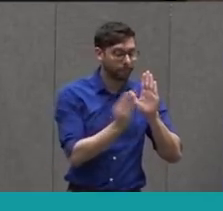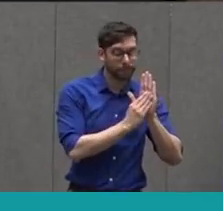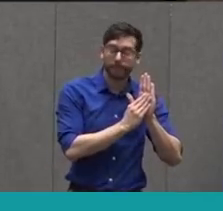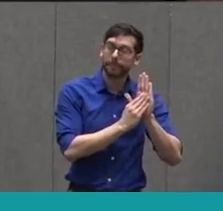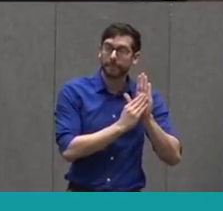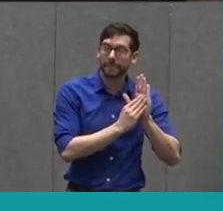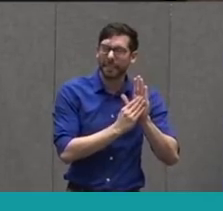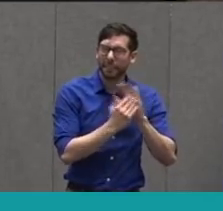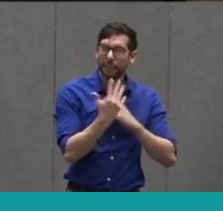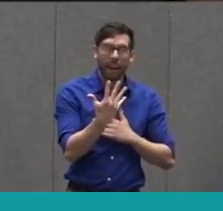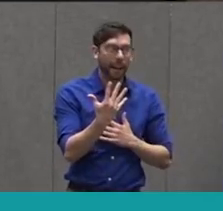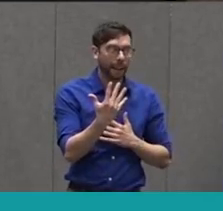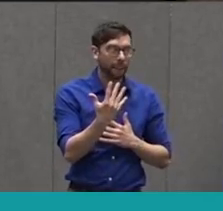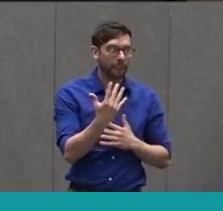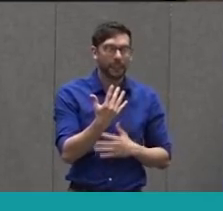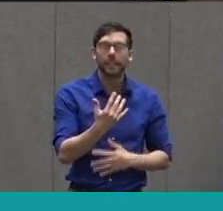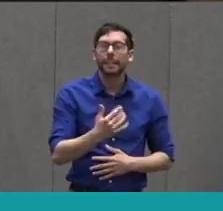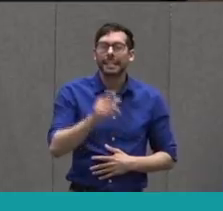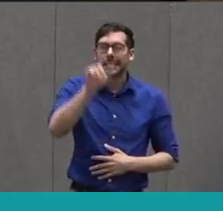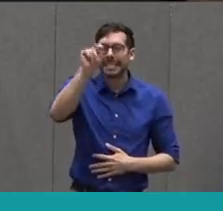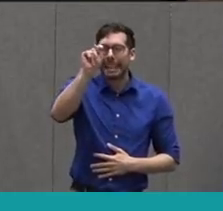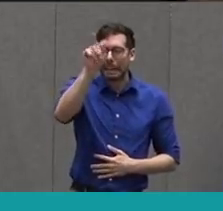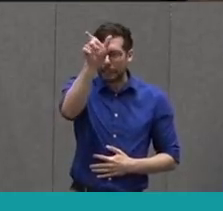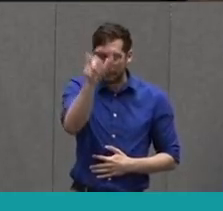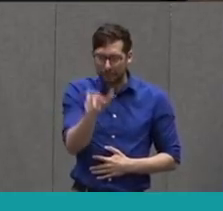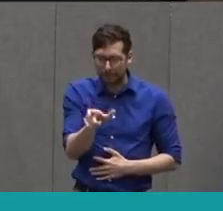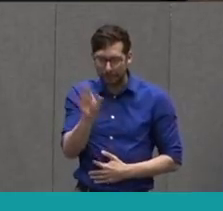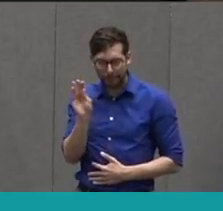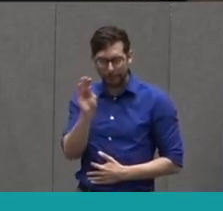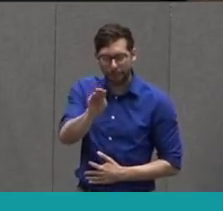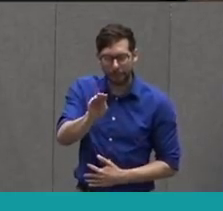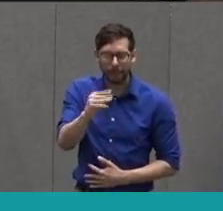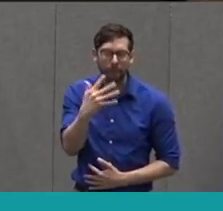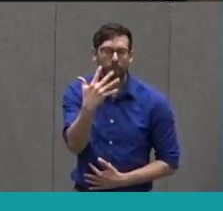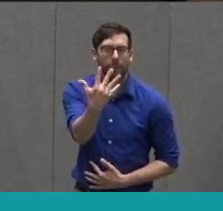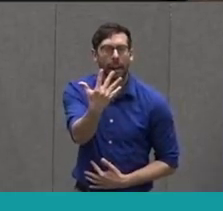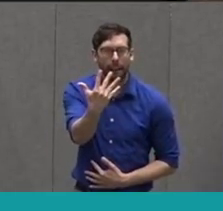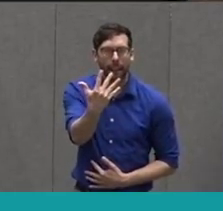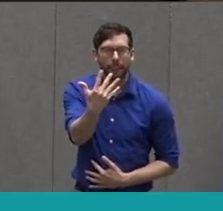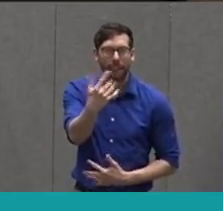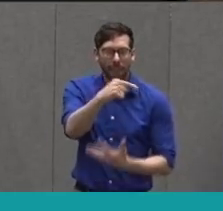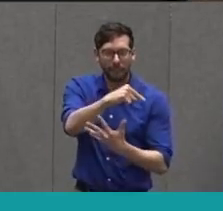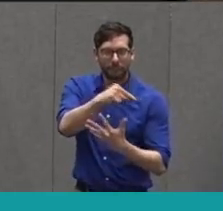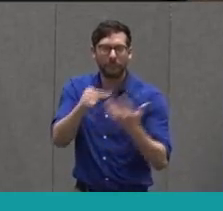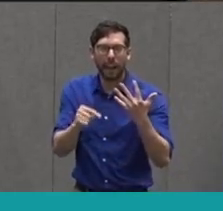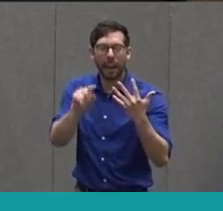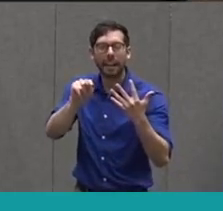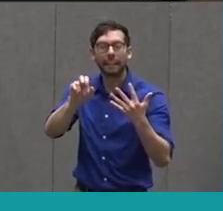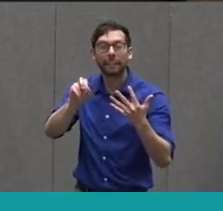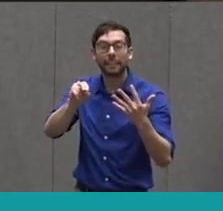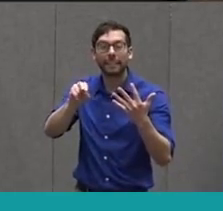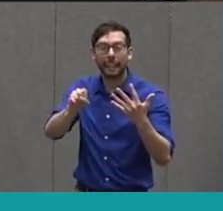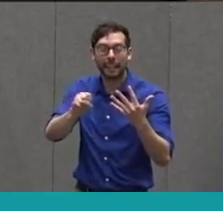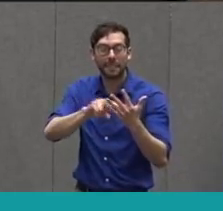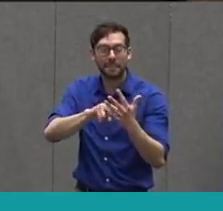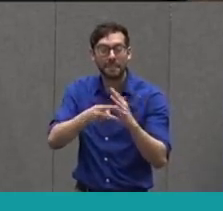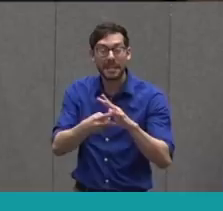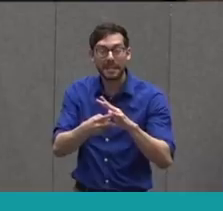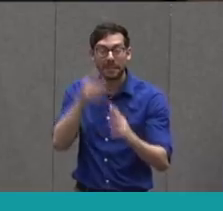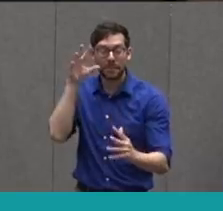tens or 50 into that tens column. Are you keeping track so